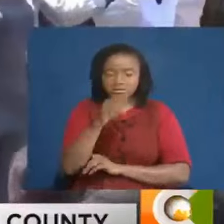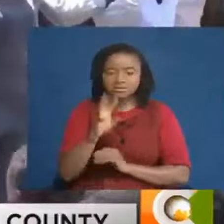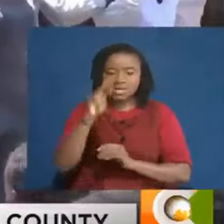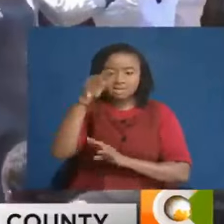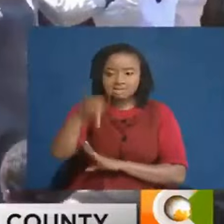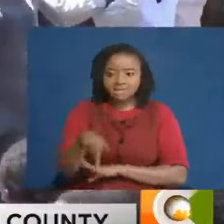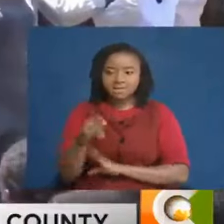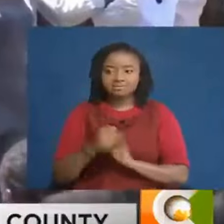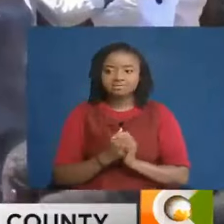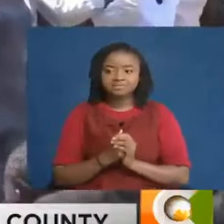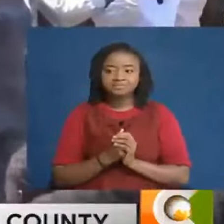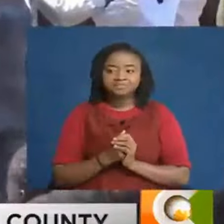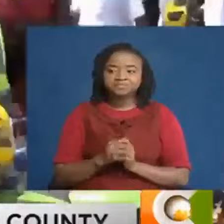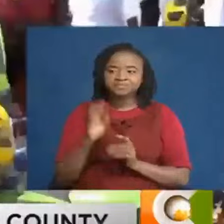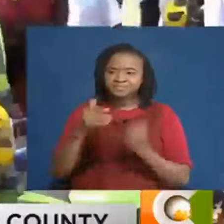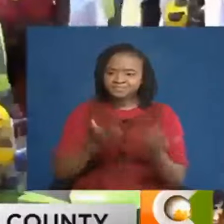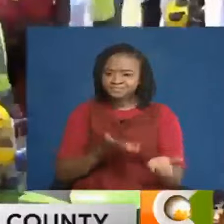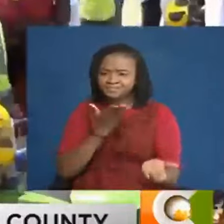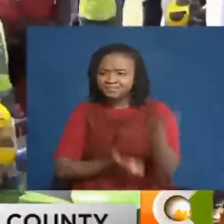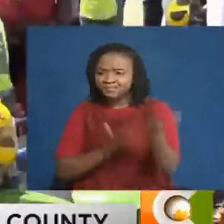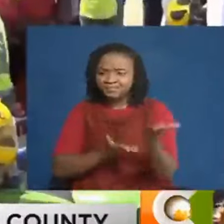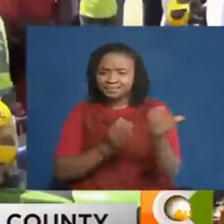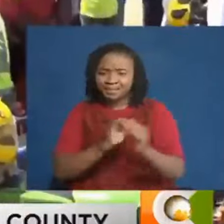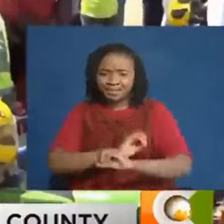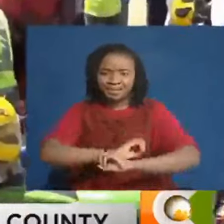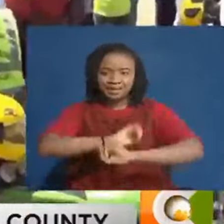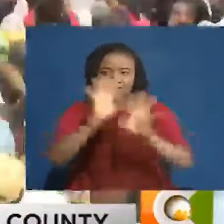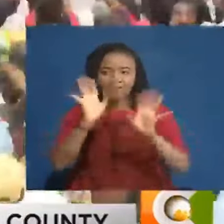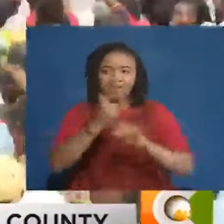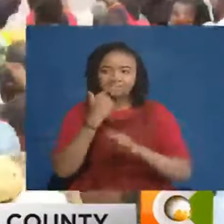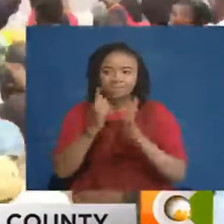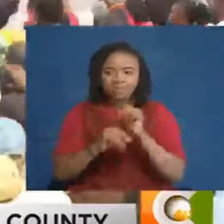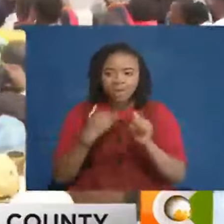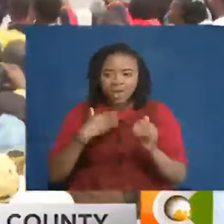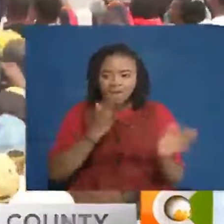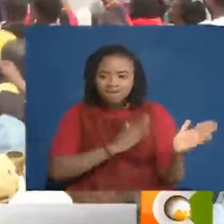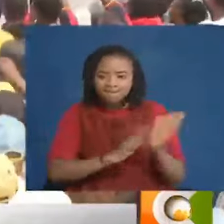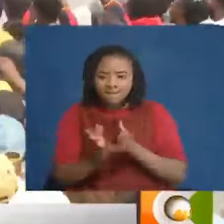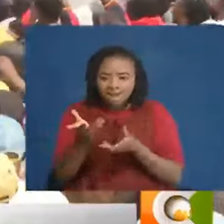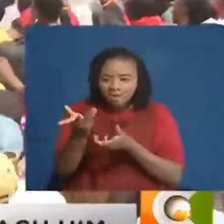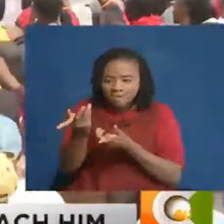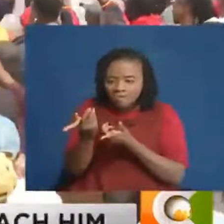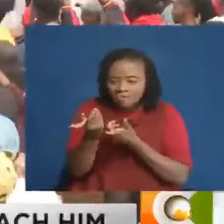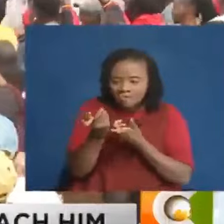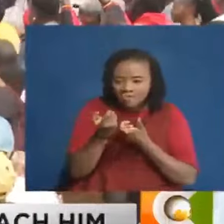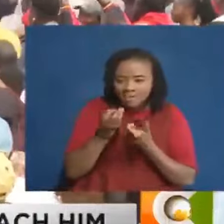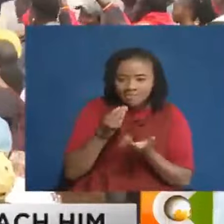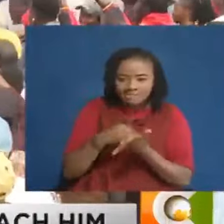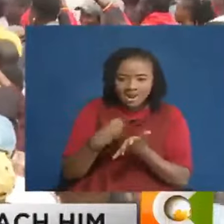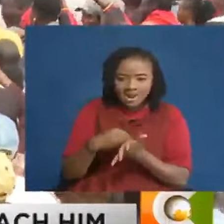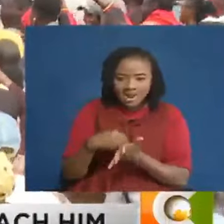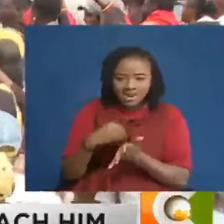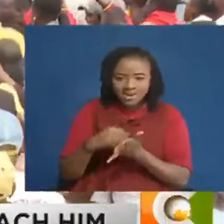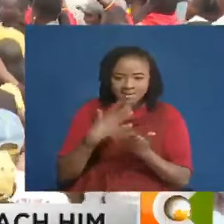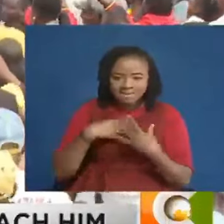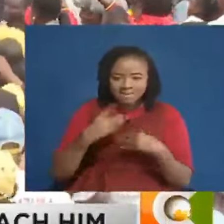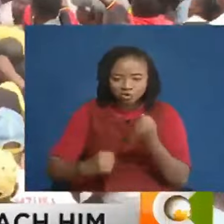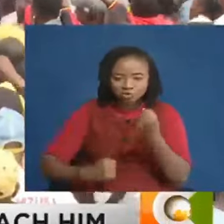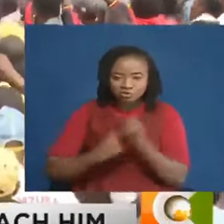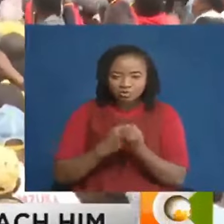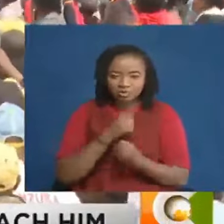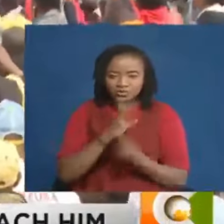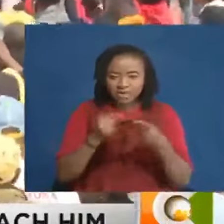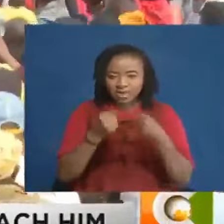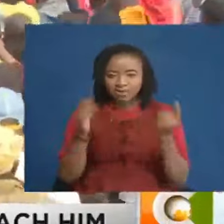went bare-knuckle, speaking of cash handouts meant to lure allies into the opponent's camp to the tune of 5 million